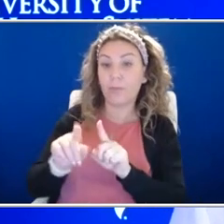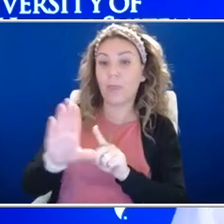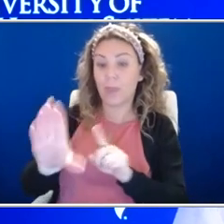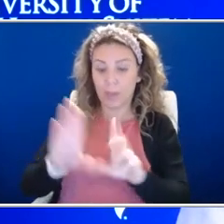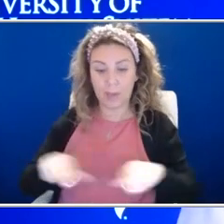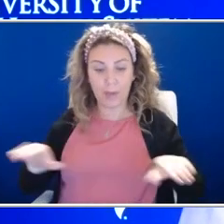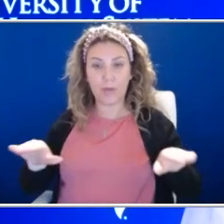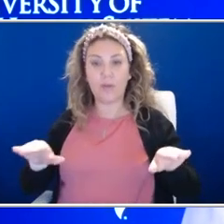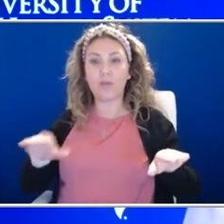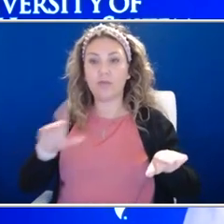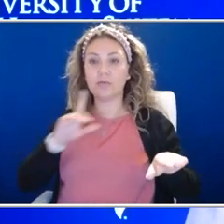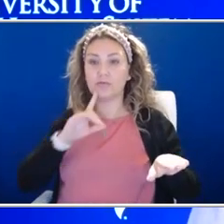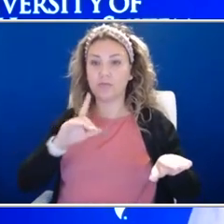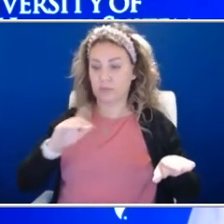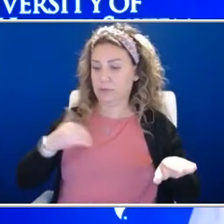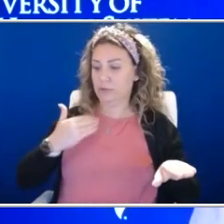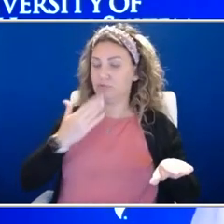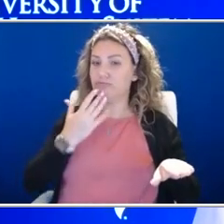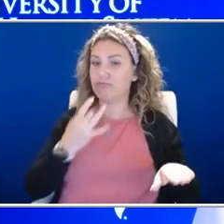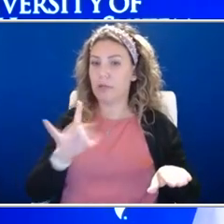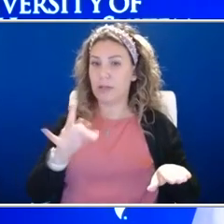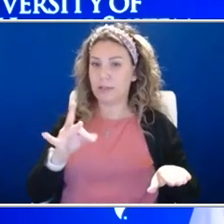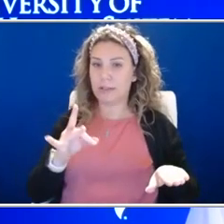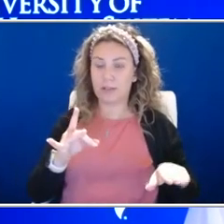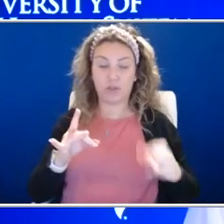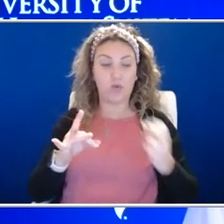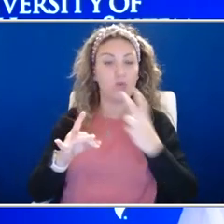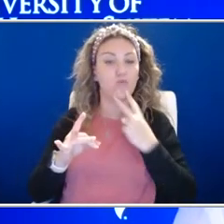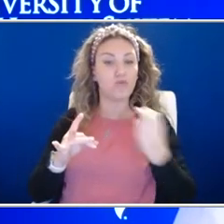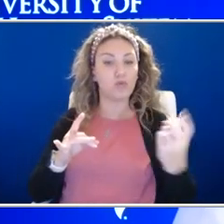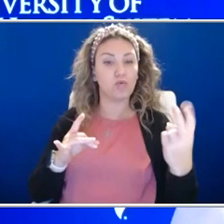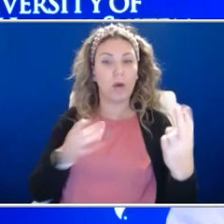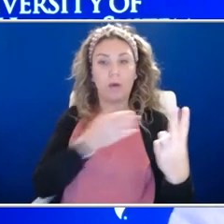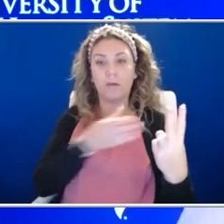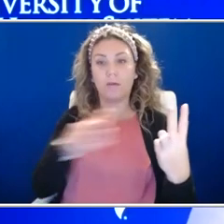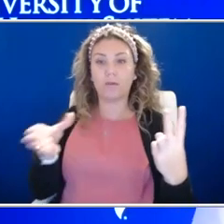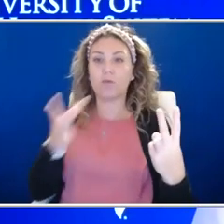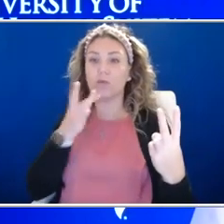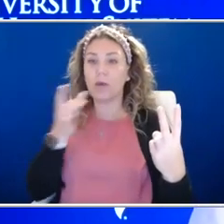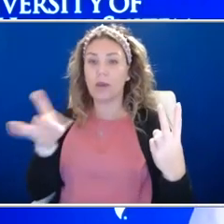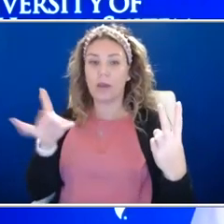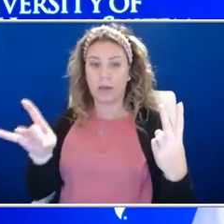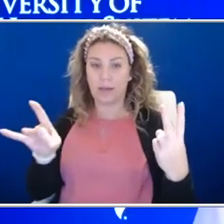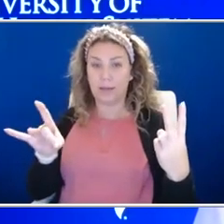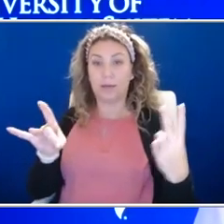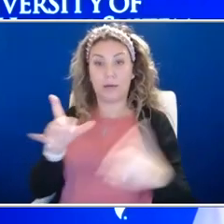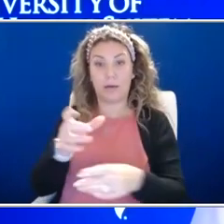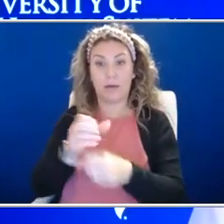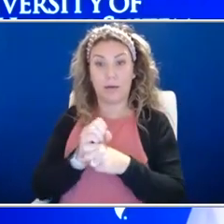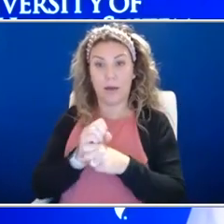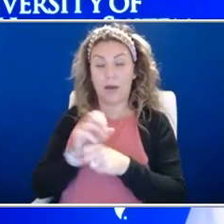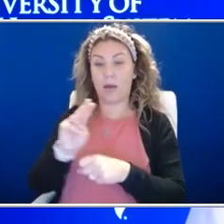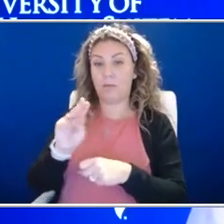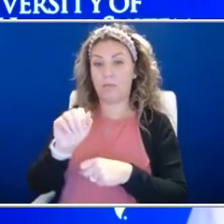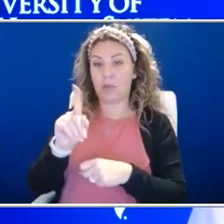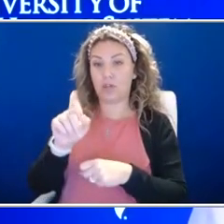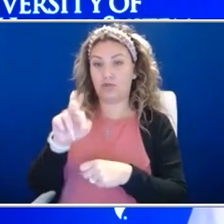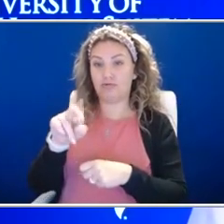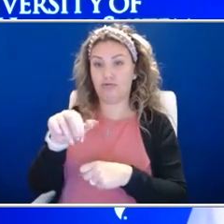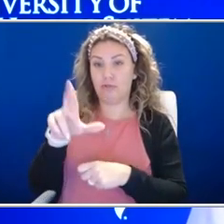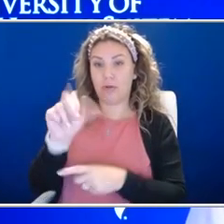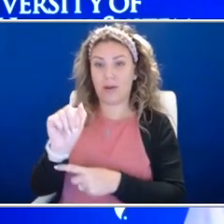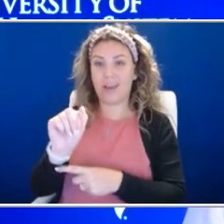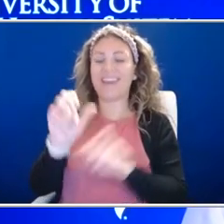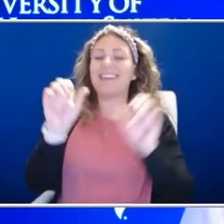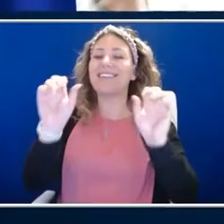your children were under 18, so in that 12 to 18 range, and they did get Moderna, it is okay to go ahead and get Pfizer for that new updated booster as well.